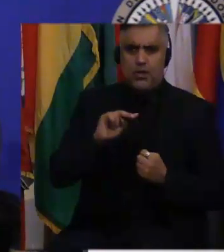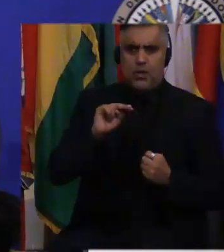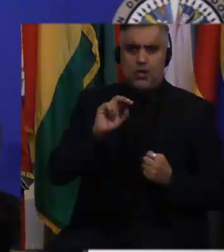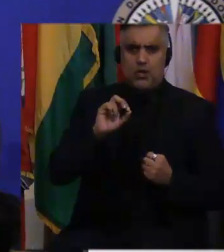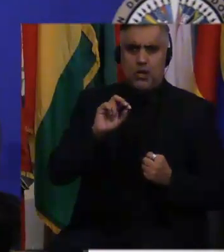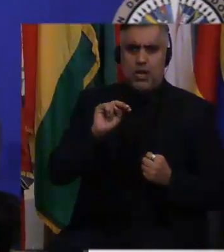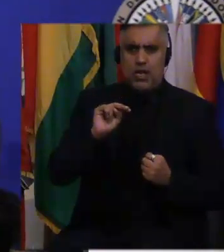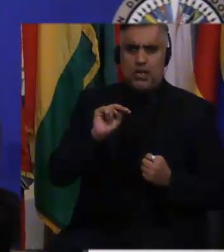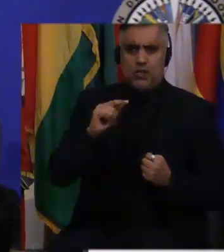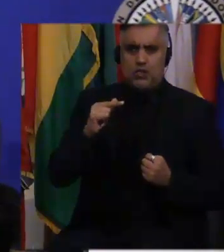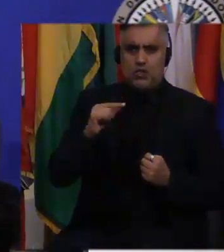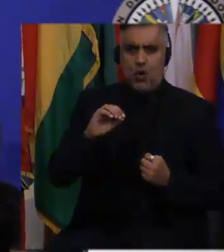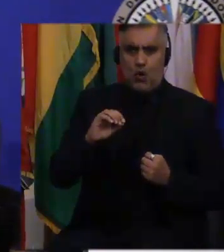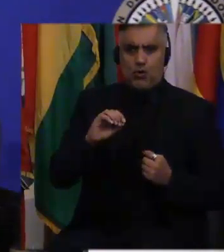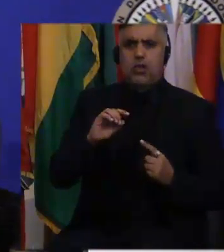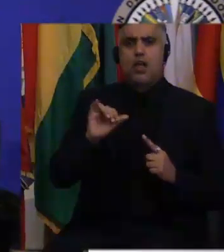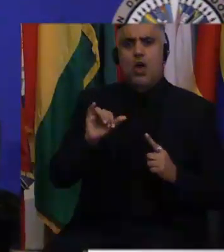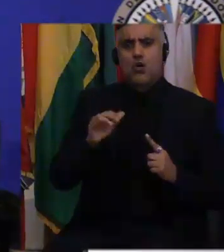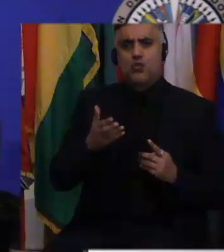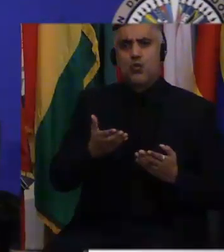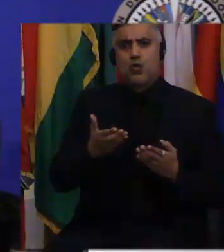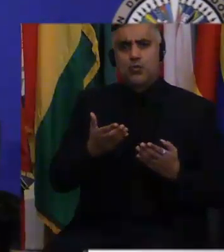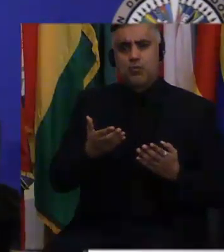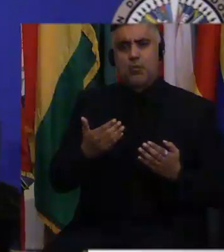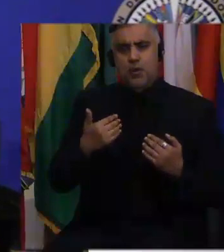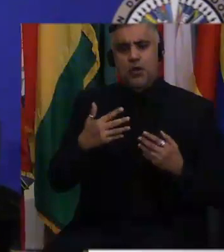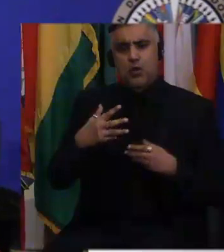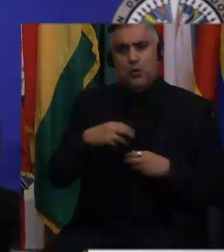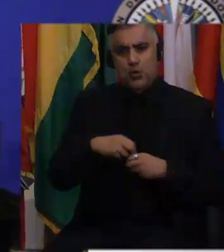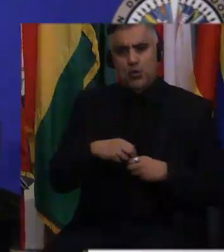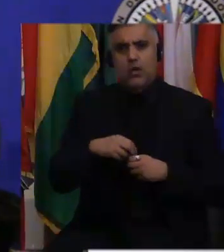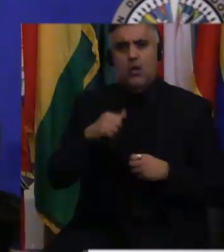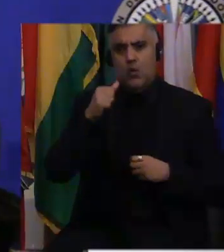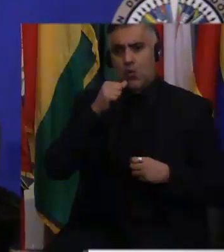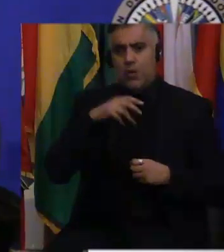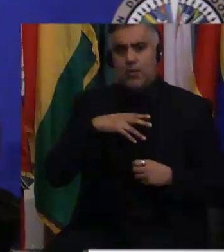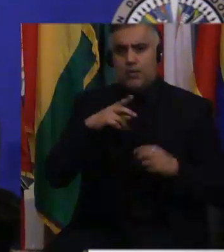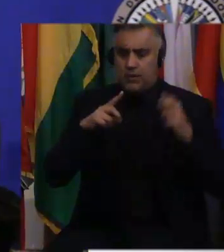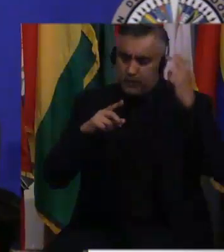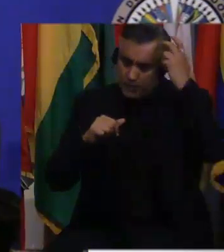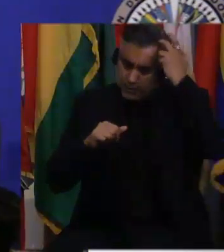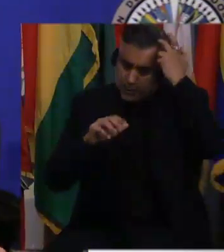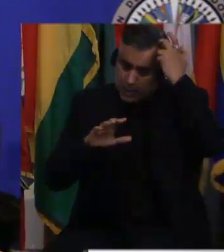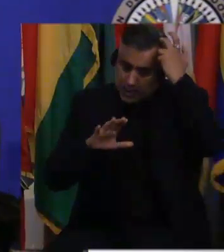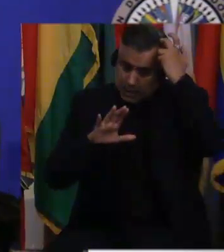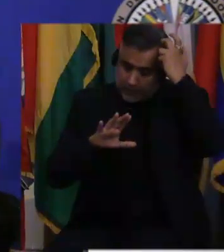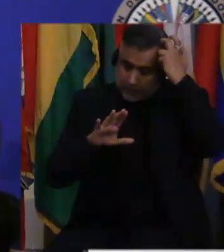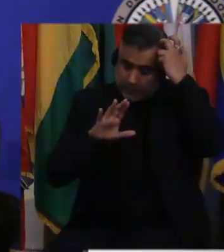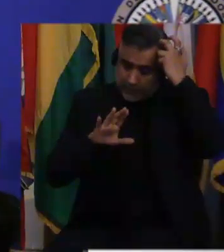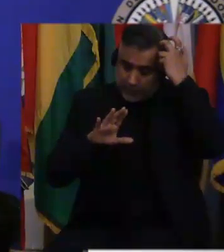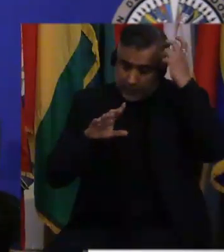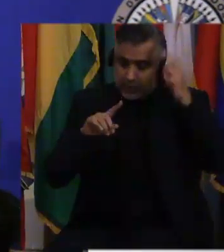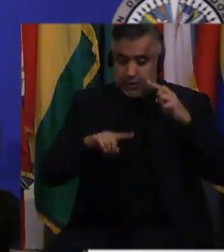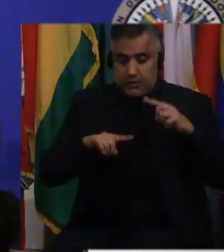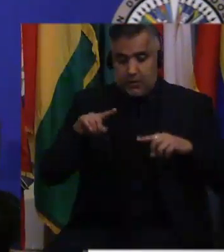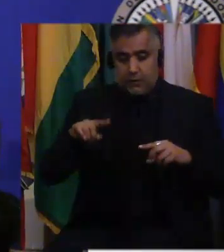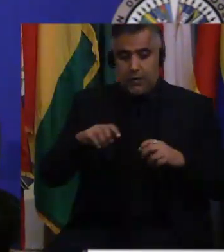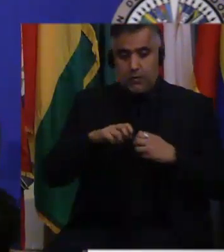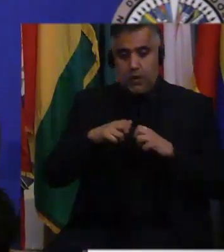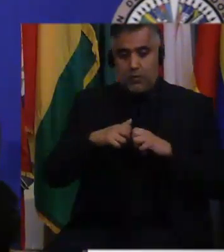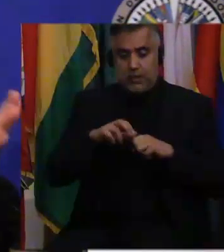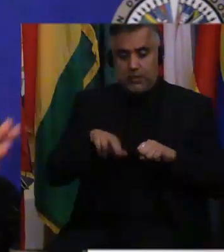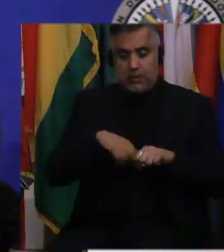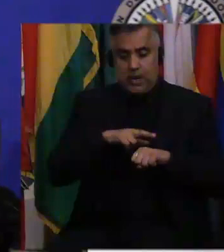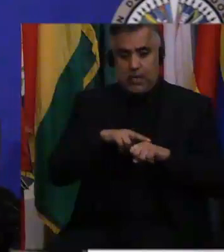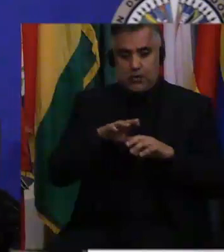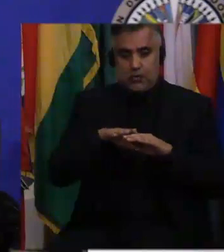non-governmental organizations that are also presenting persons with women with disabilities and different problems at national